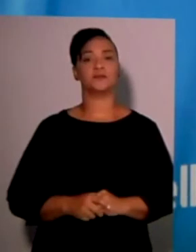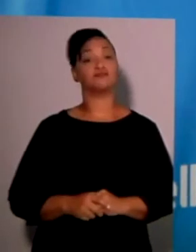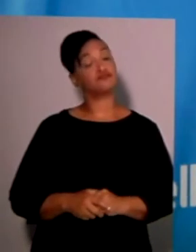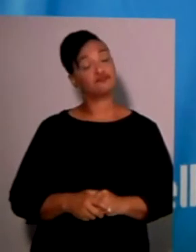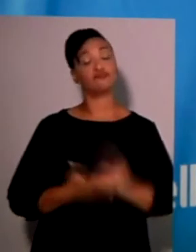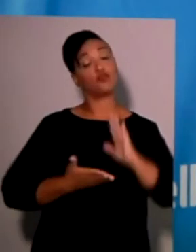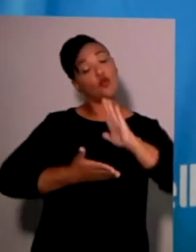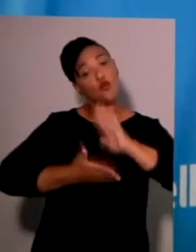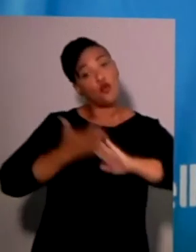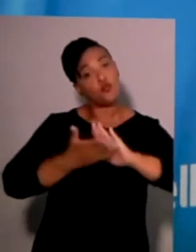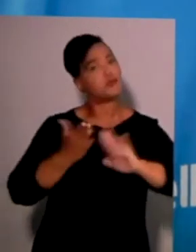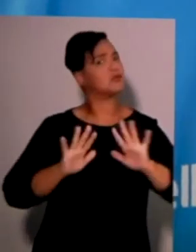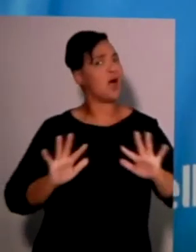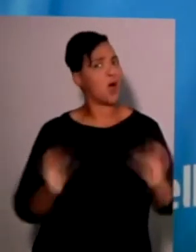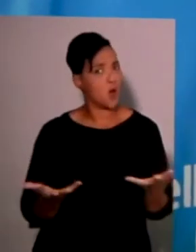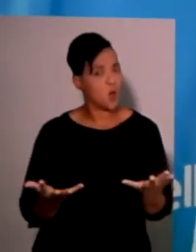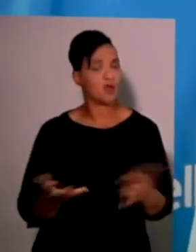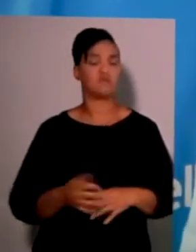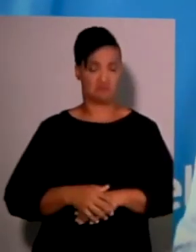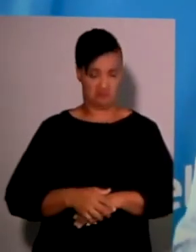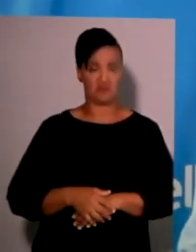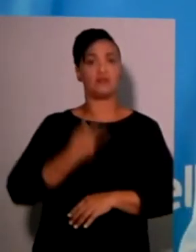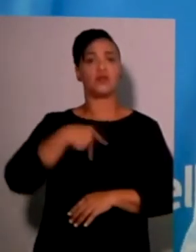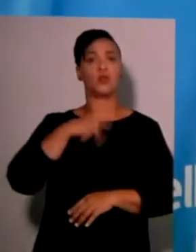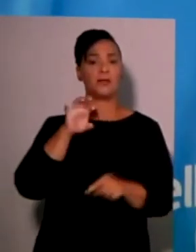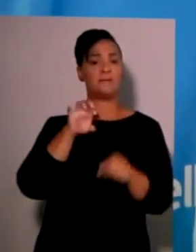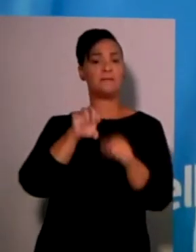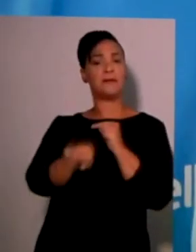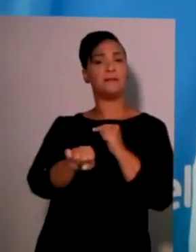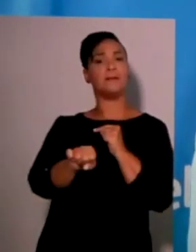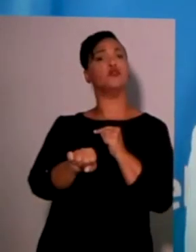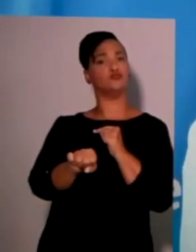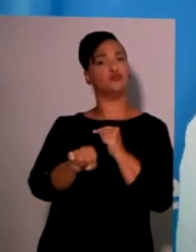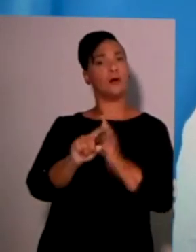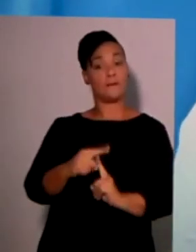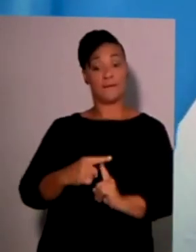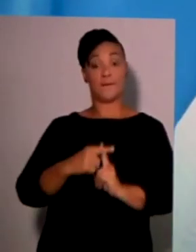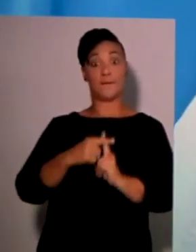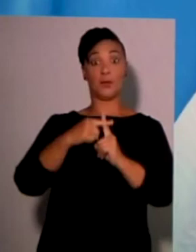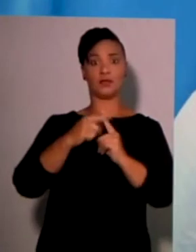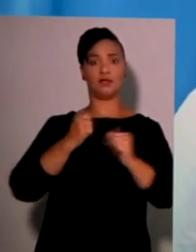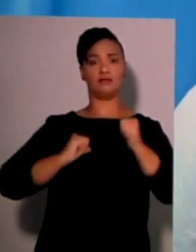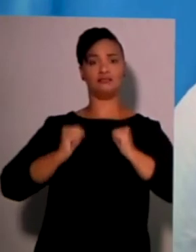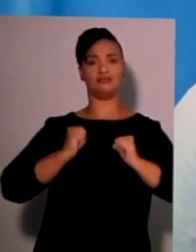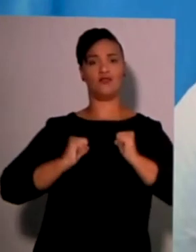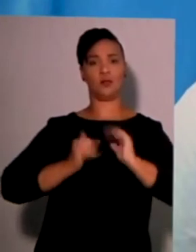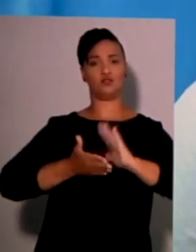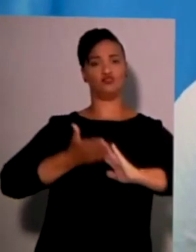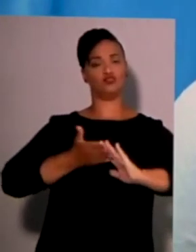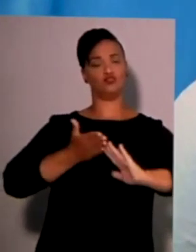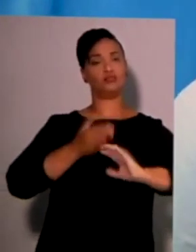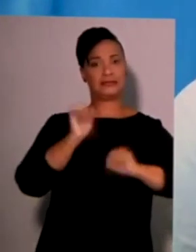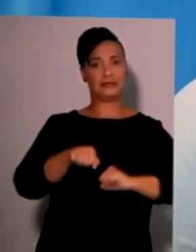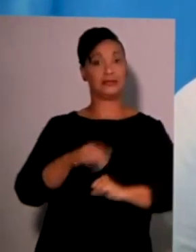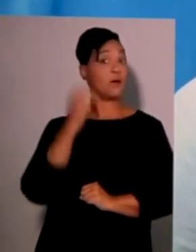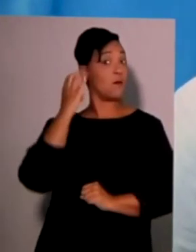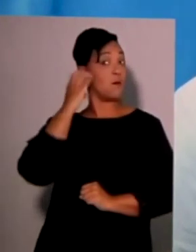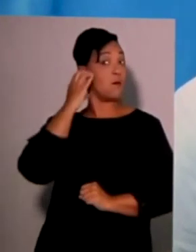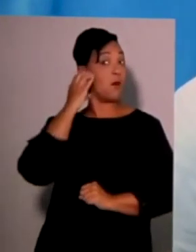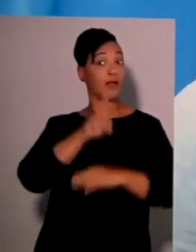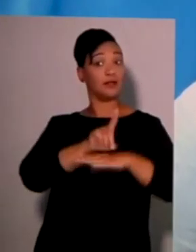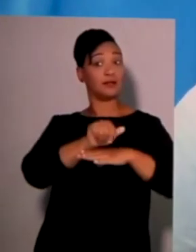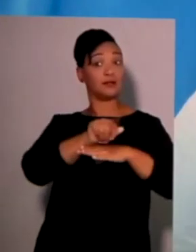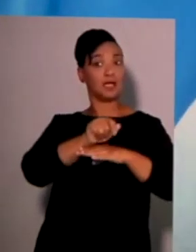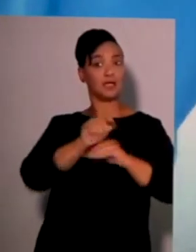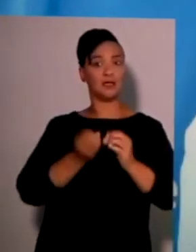Operationally, we've also seen very, very strong operational performance. Our mobile data customers grew by